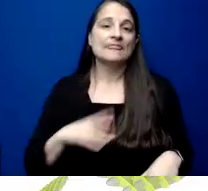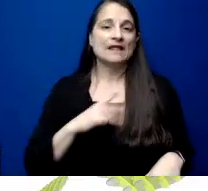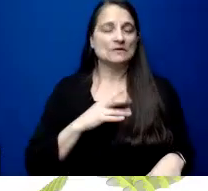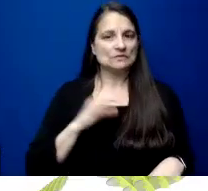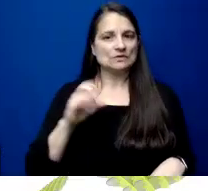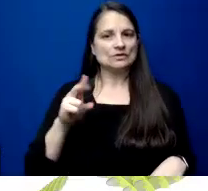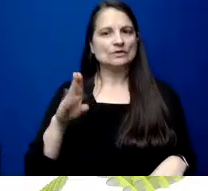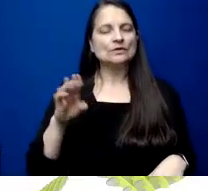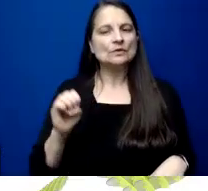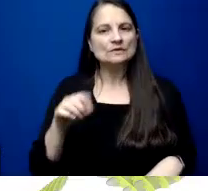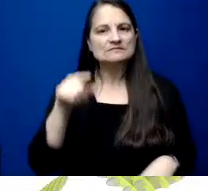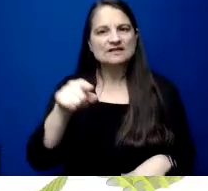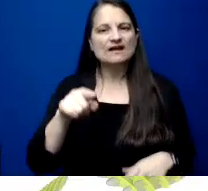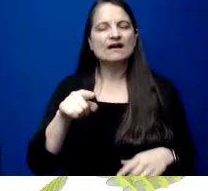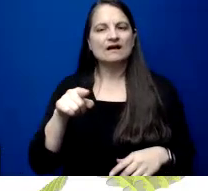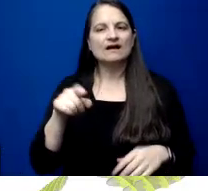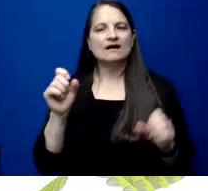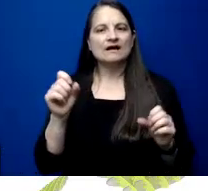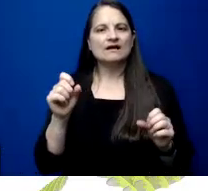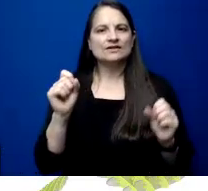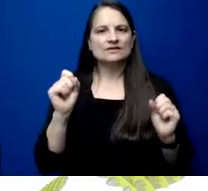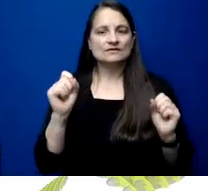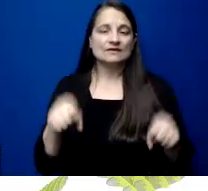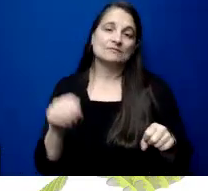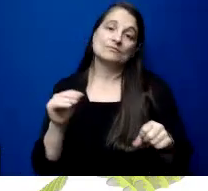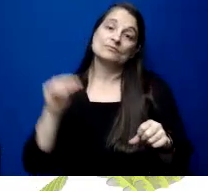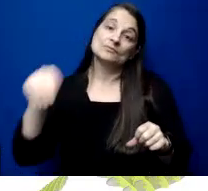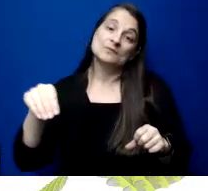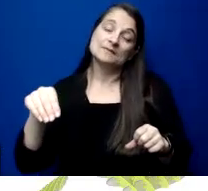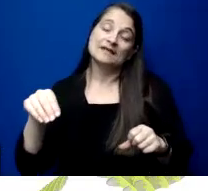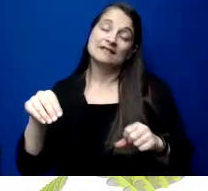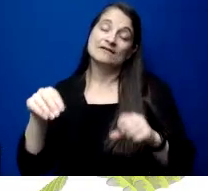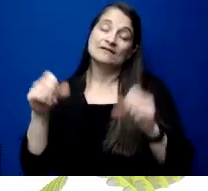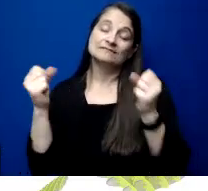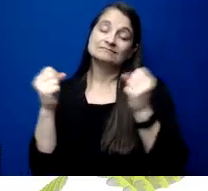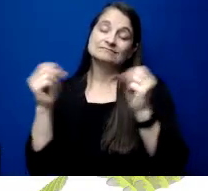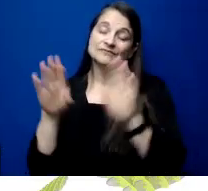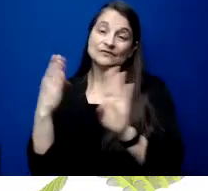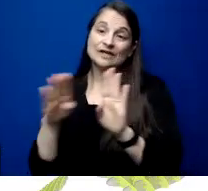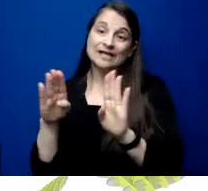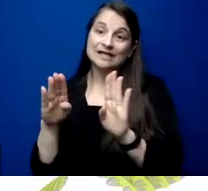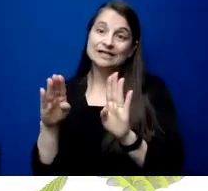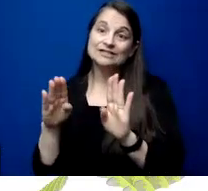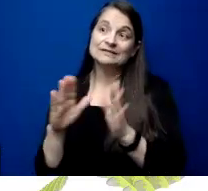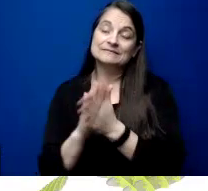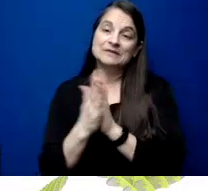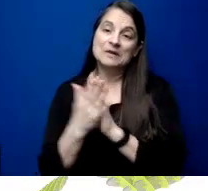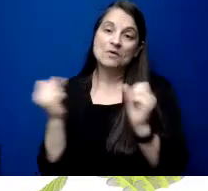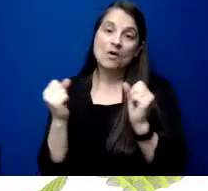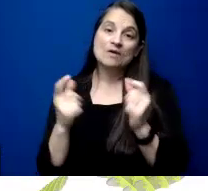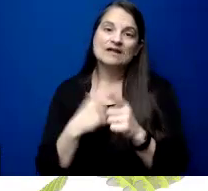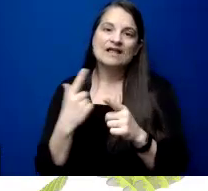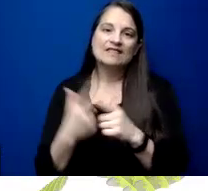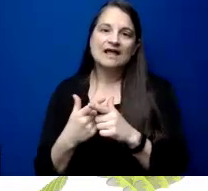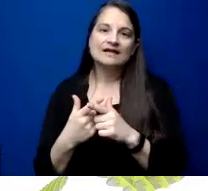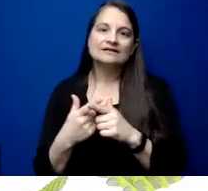on the screen. Those ones you can even put in the fridge and get them cold. And then after you play with them, they just go right back to that